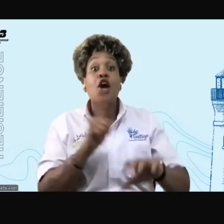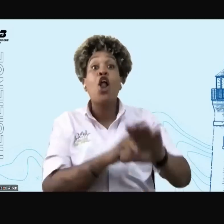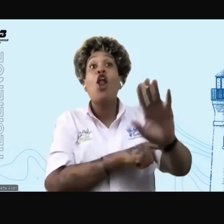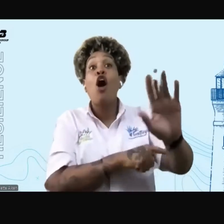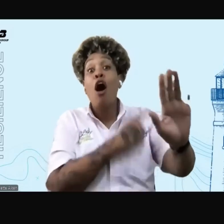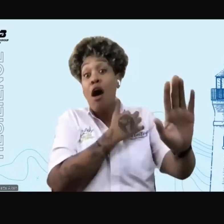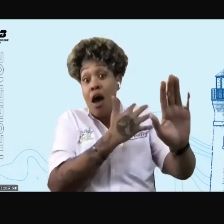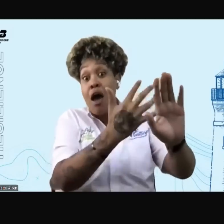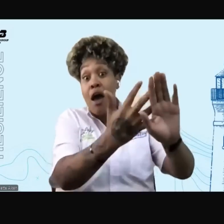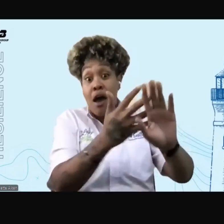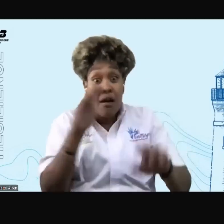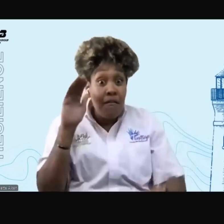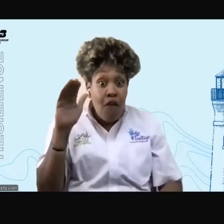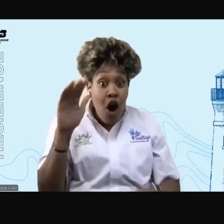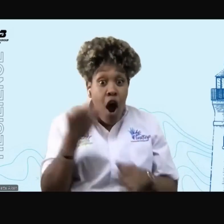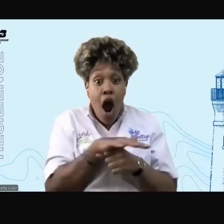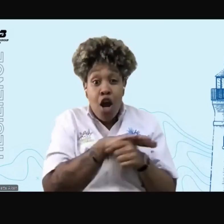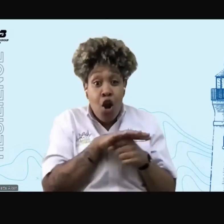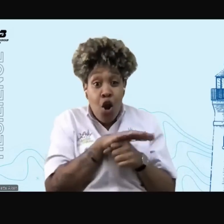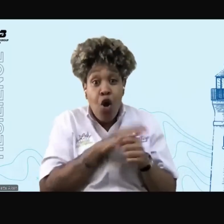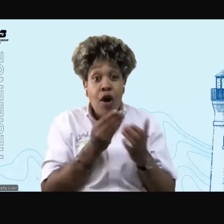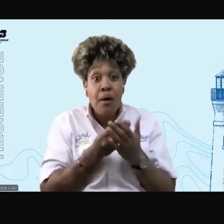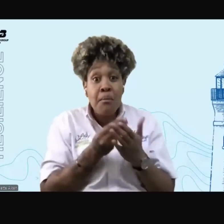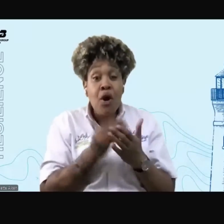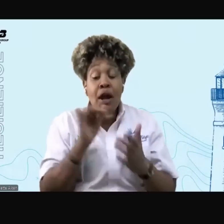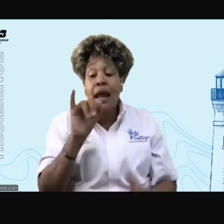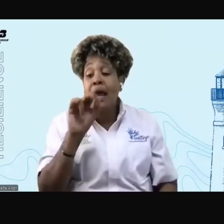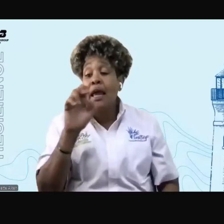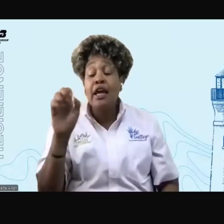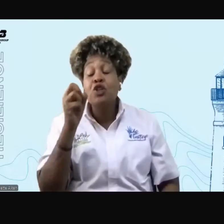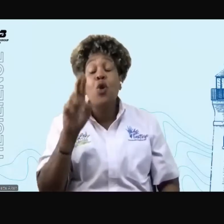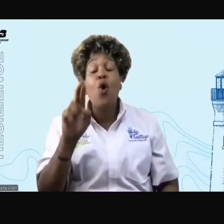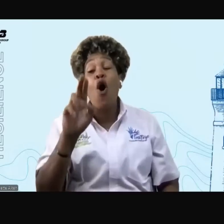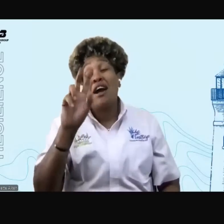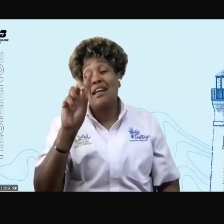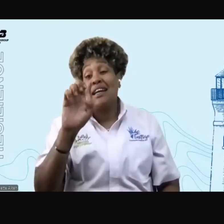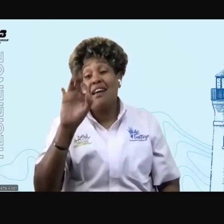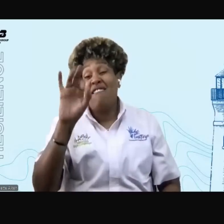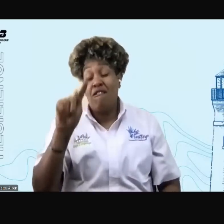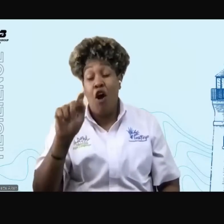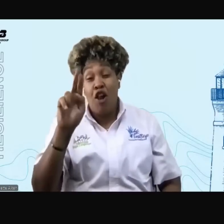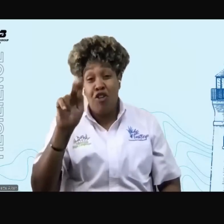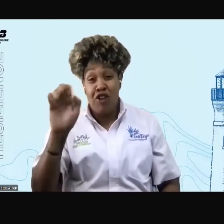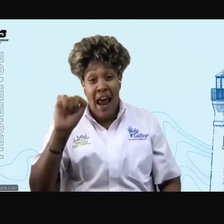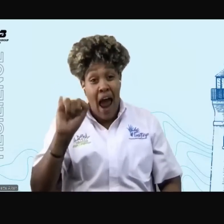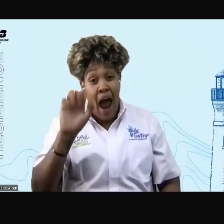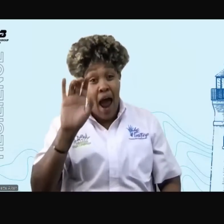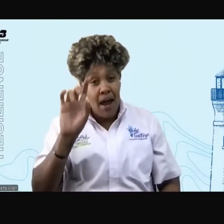and local currency, issuer default ratings, IDR, and B,